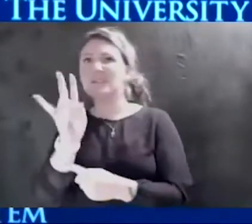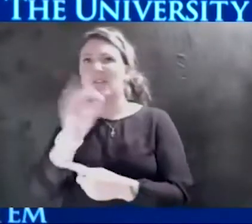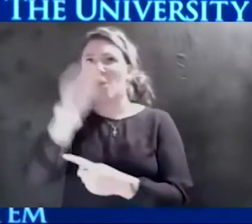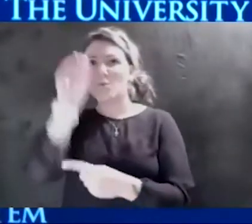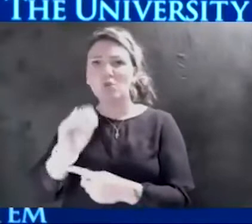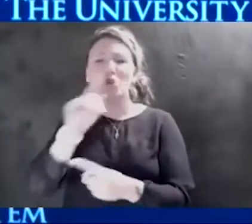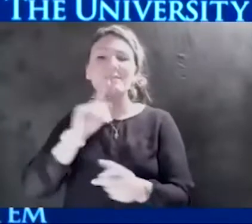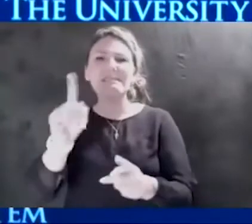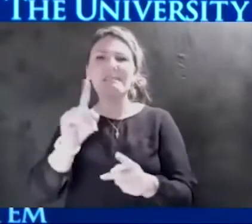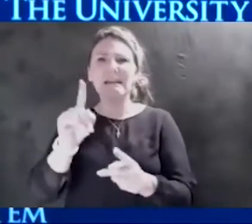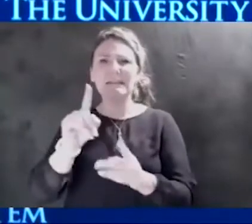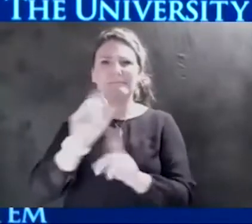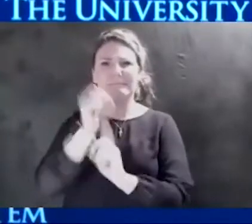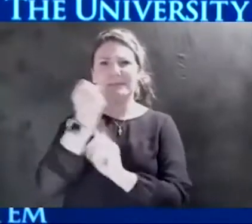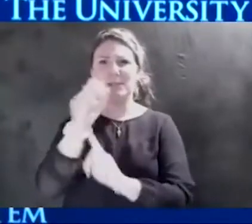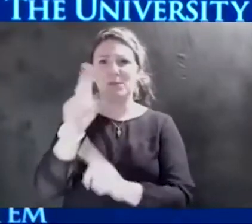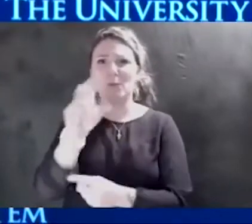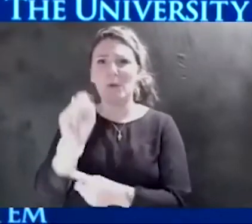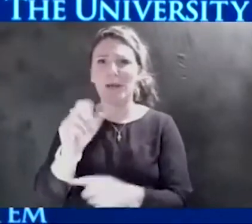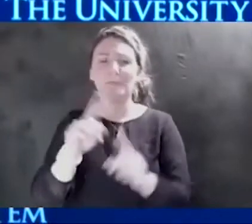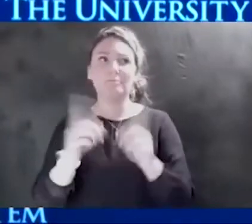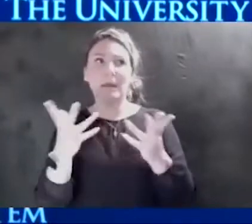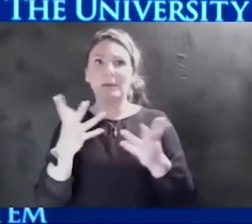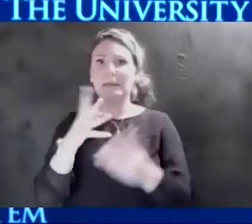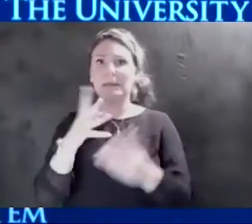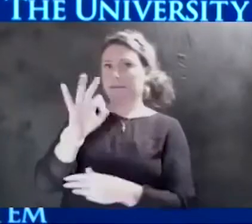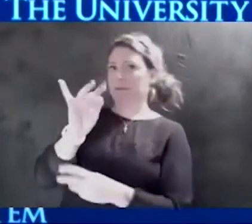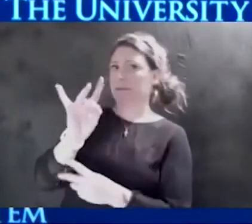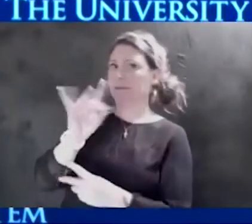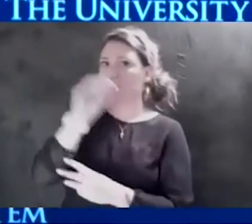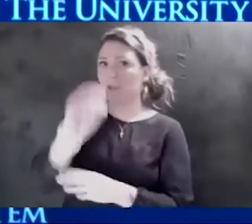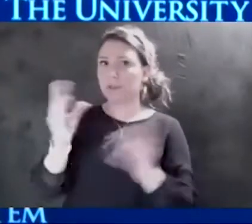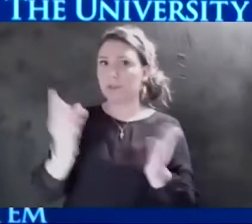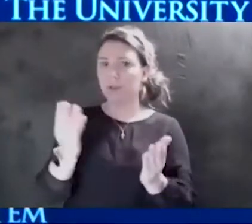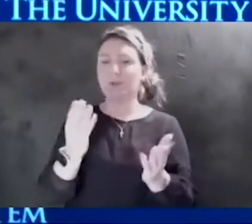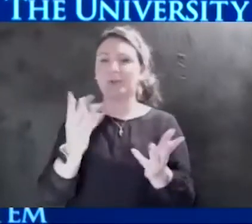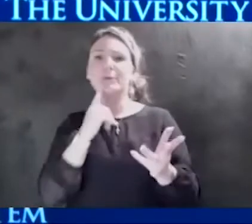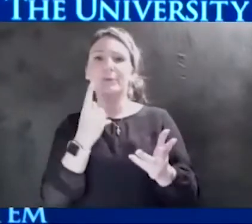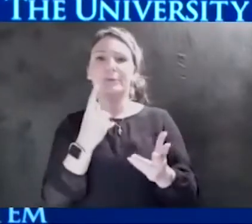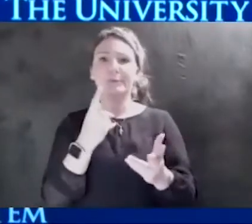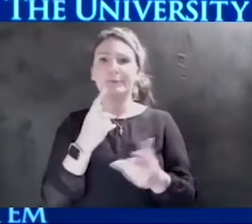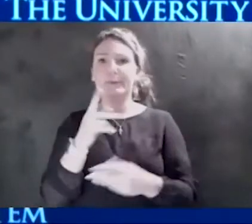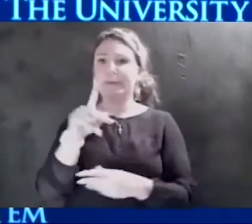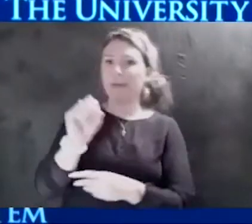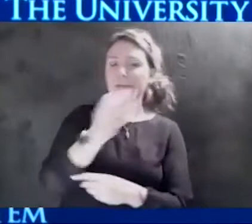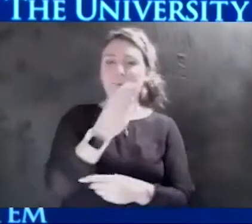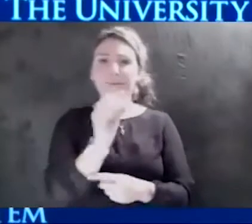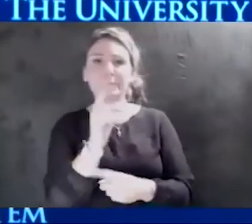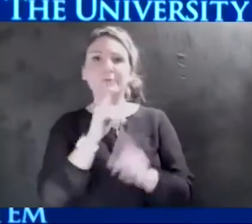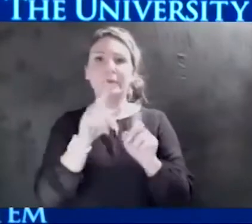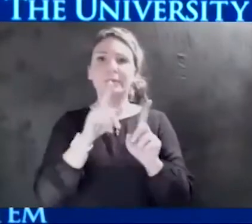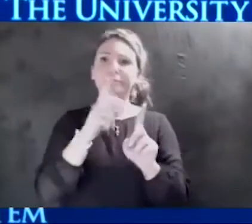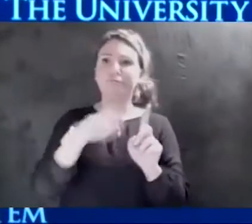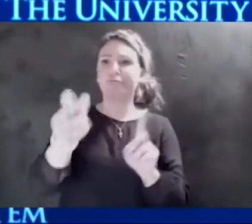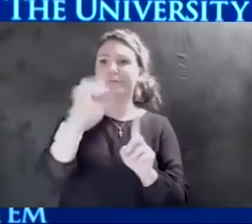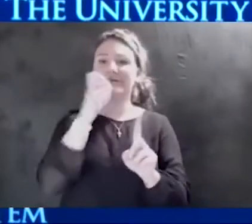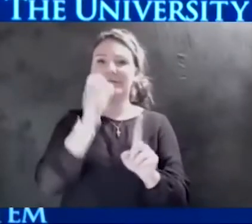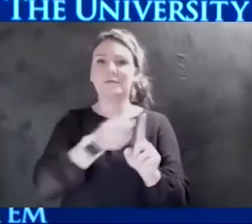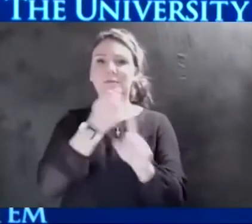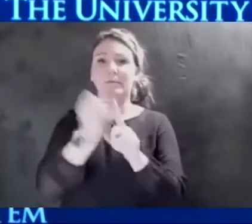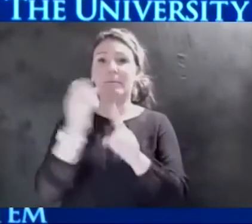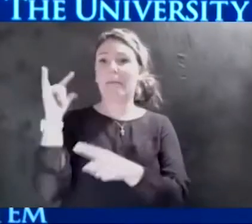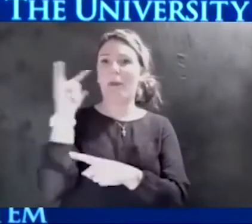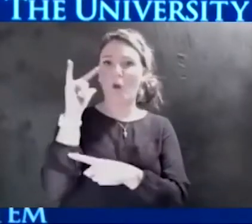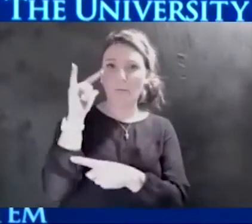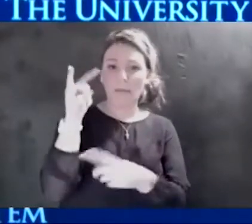difference. And so I think the reality is that I'm not sure travel is going to be super impactful. And I think airplanes have been, I think people have